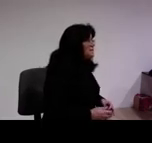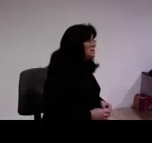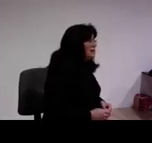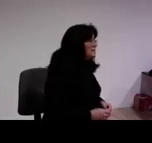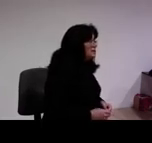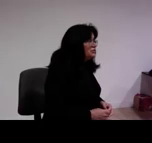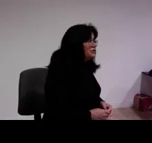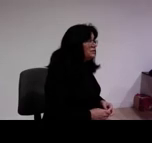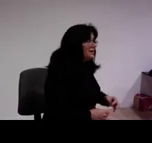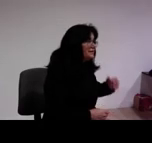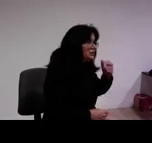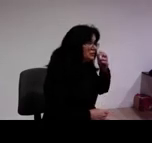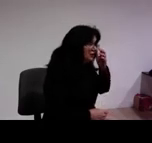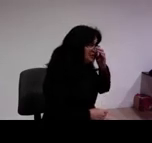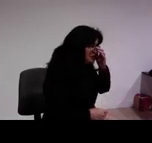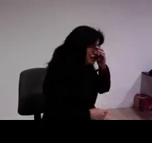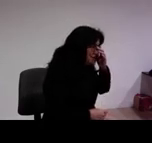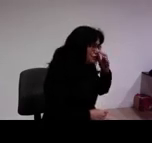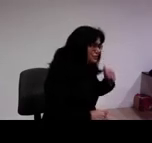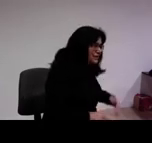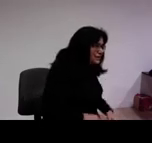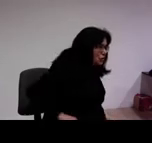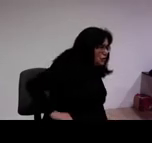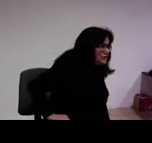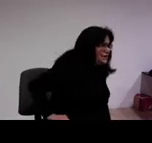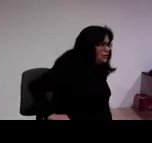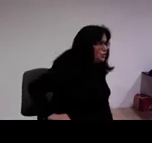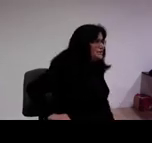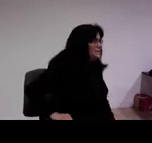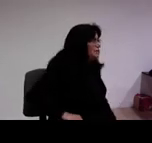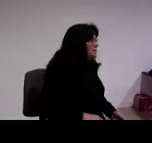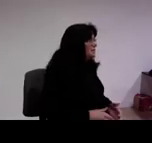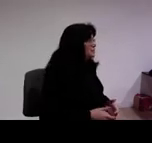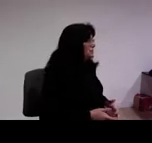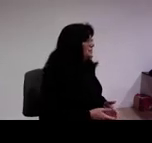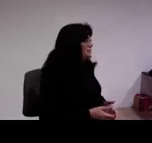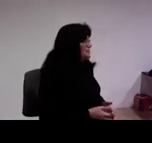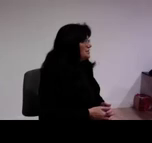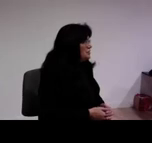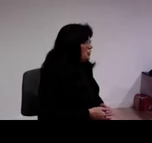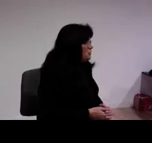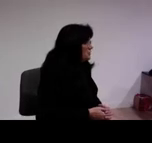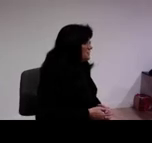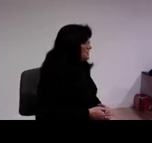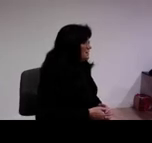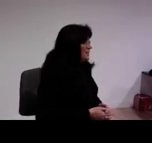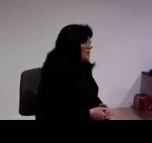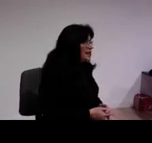started as an undergraduate at the University of Newcastle in 1990, I was 17 years